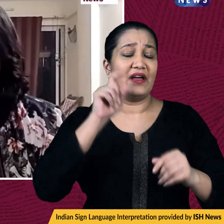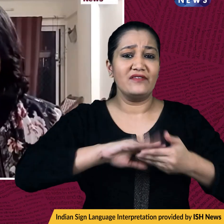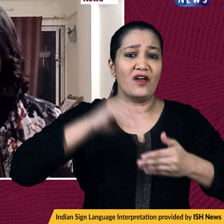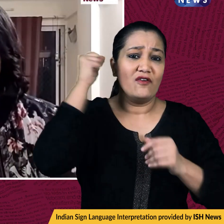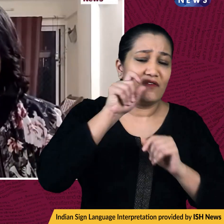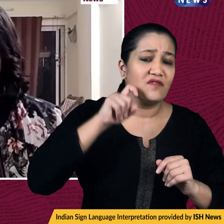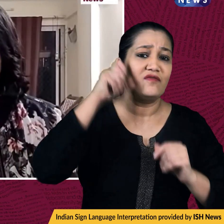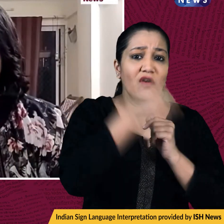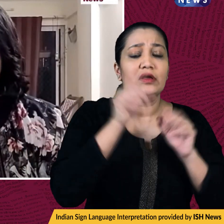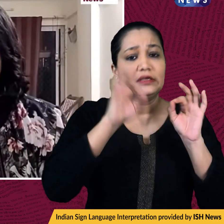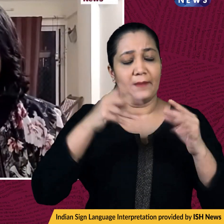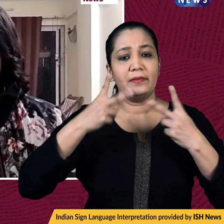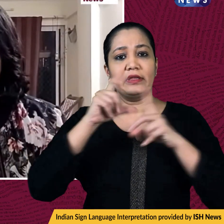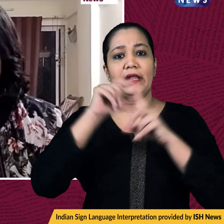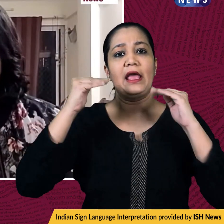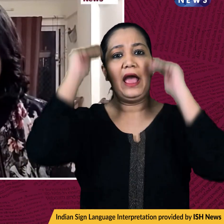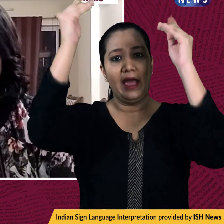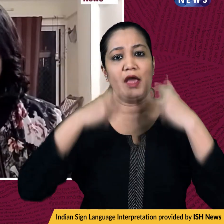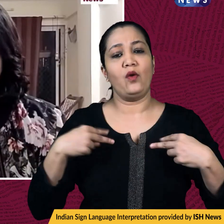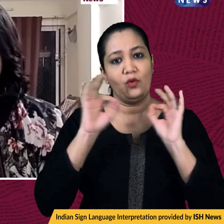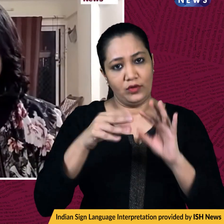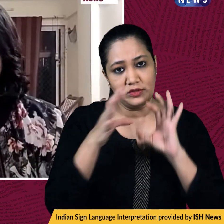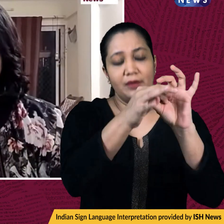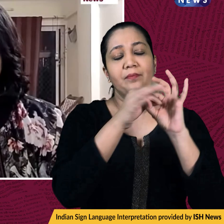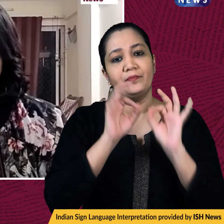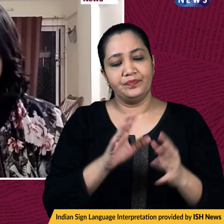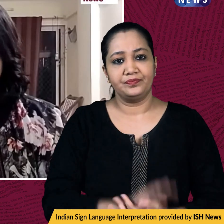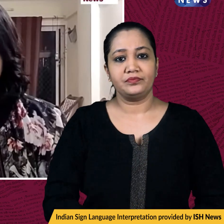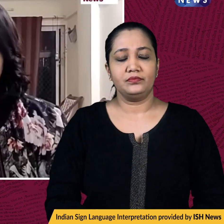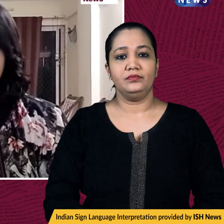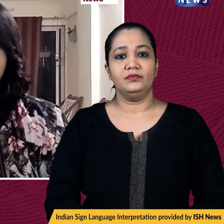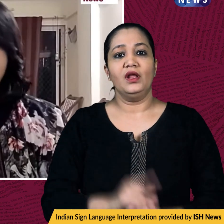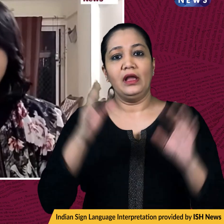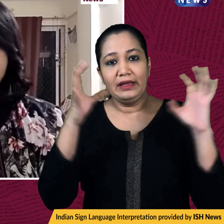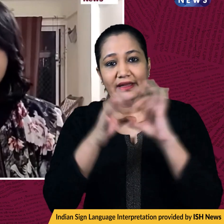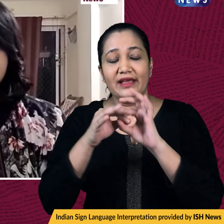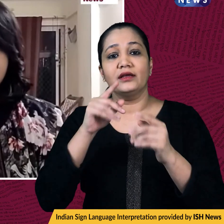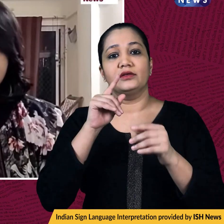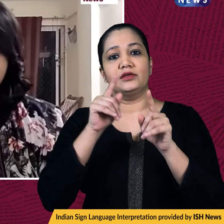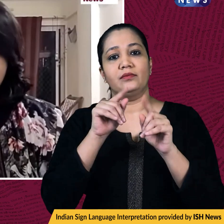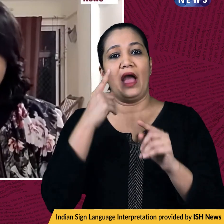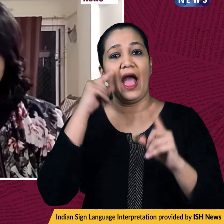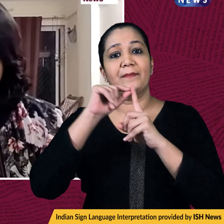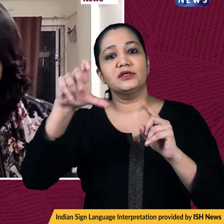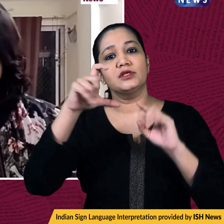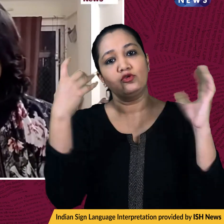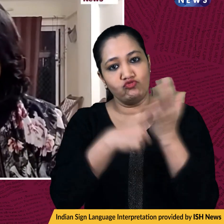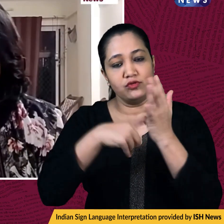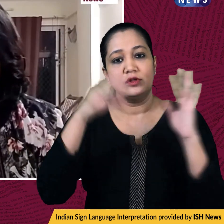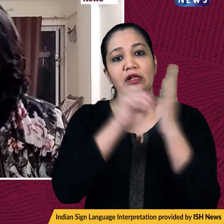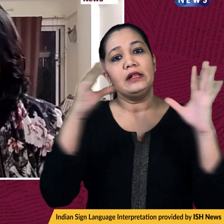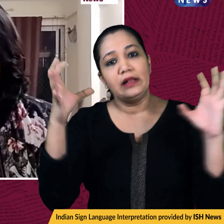from prosecution for the offence of rape granted to husbands under the Indian Penal Code.